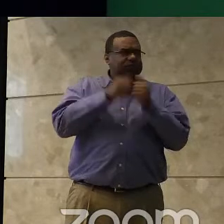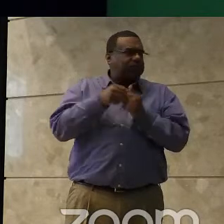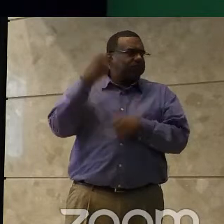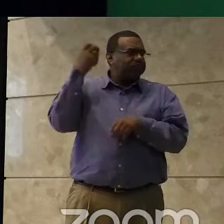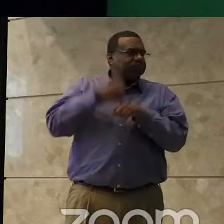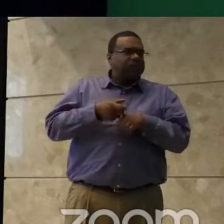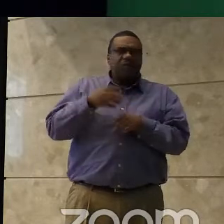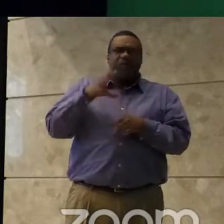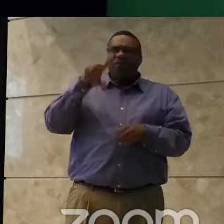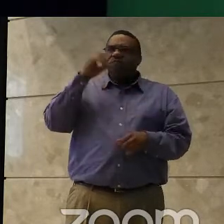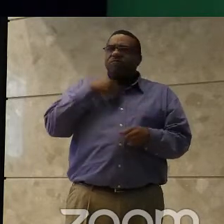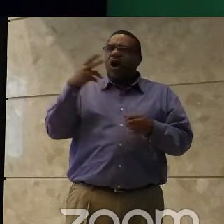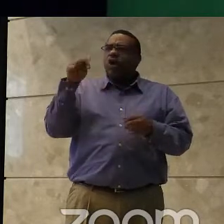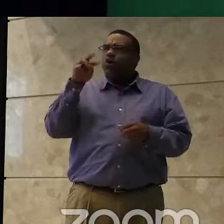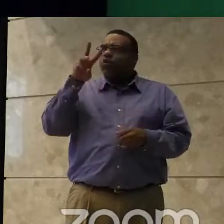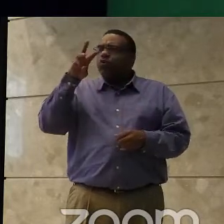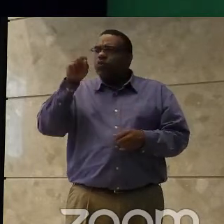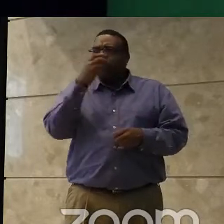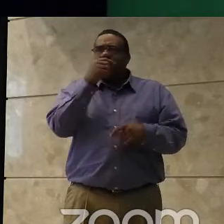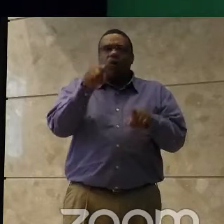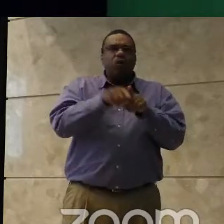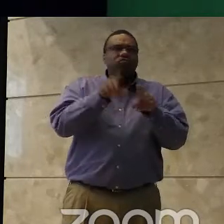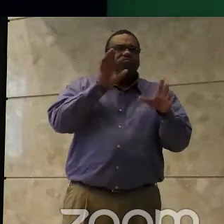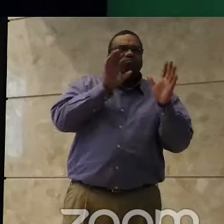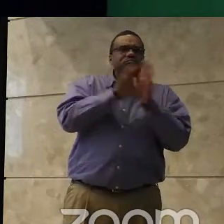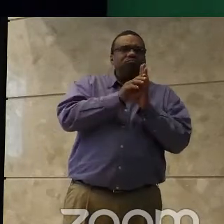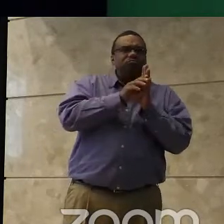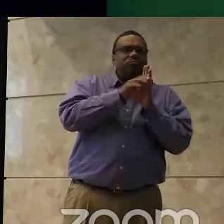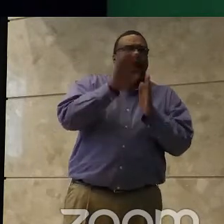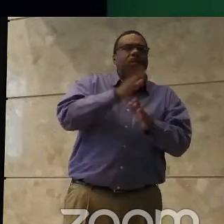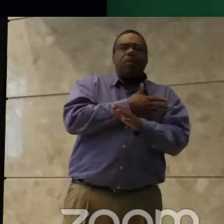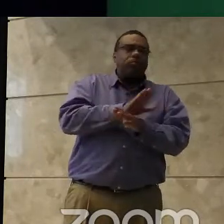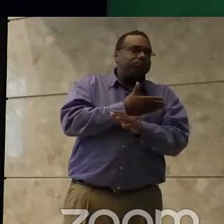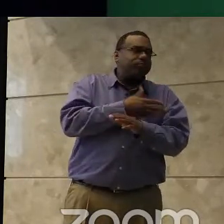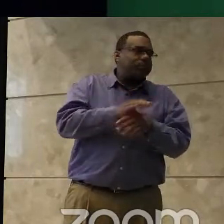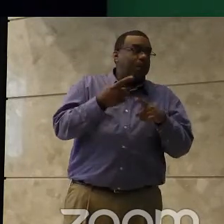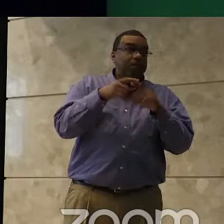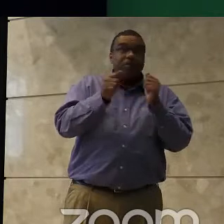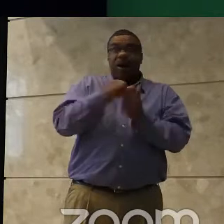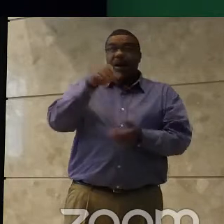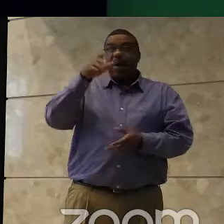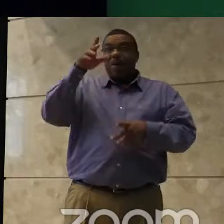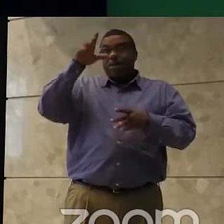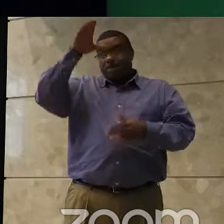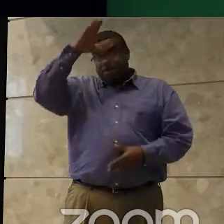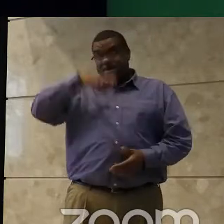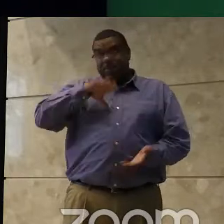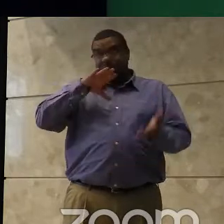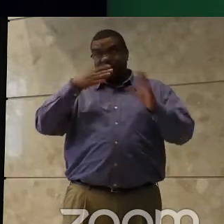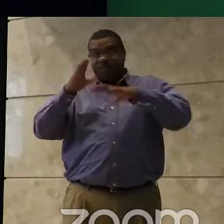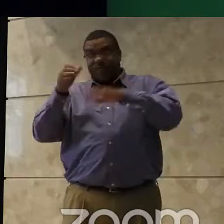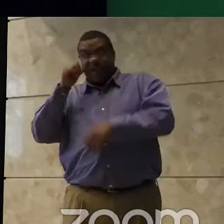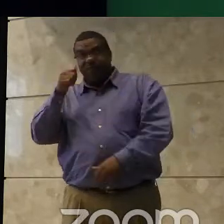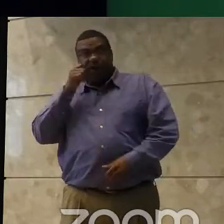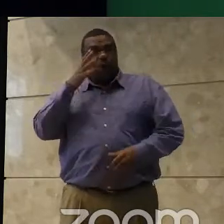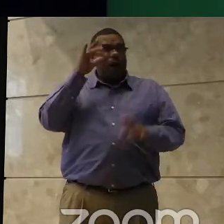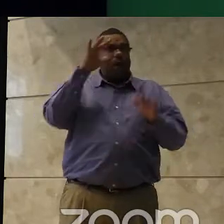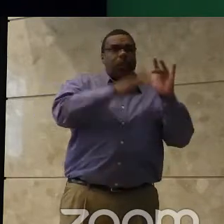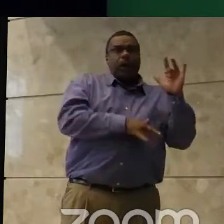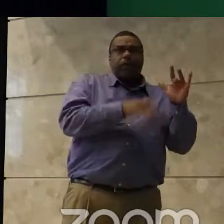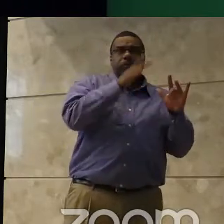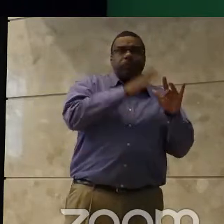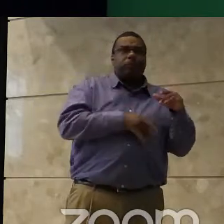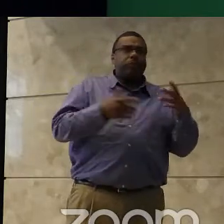find news in poetry, and yet men die miserably every day because of a lack of what's found there. And so I begin